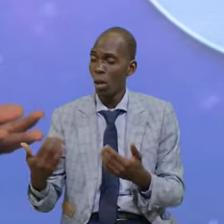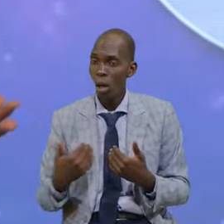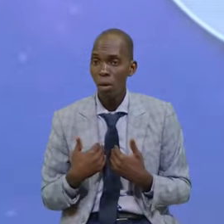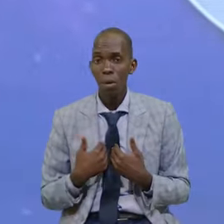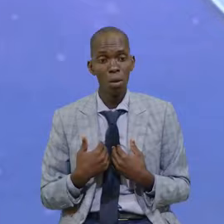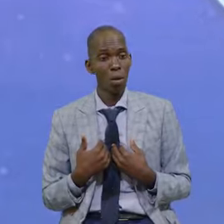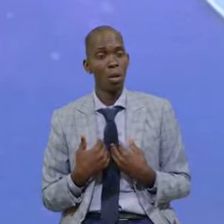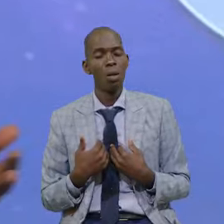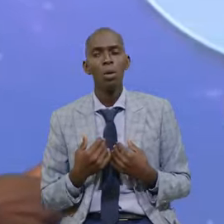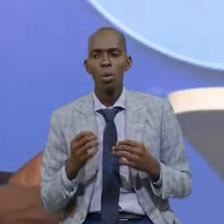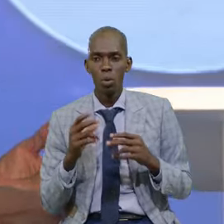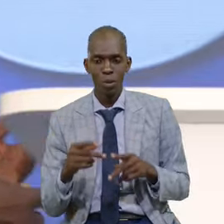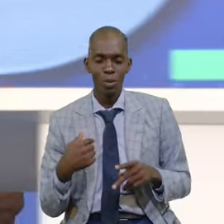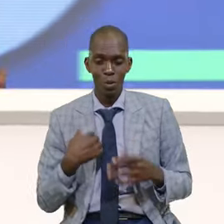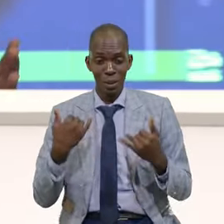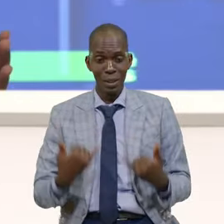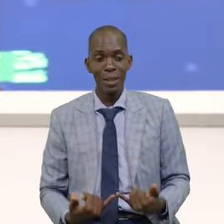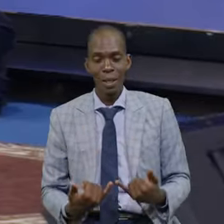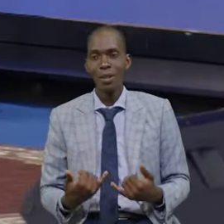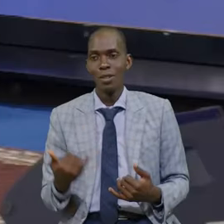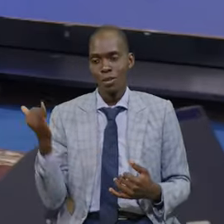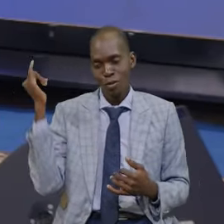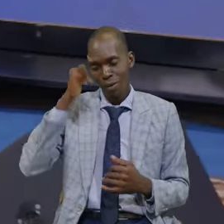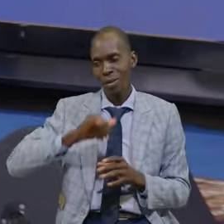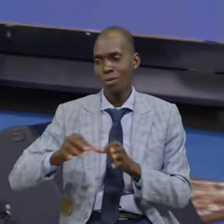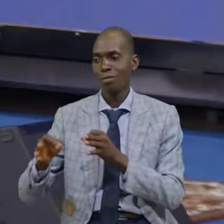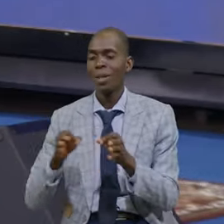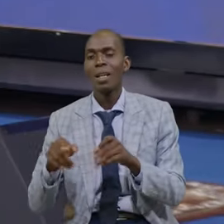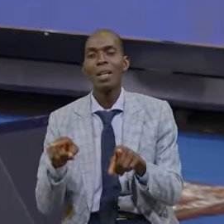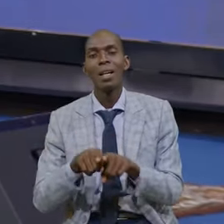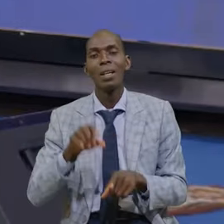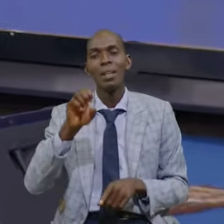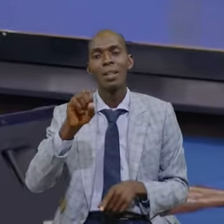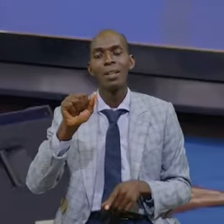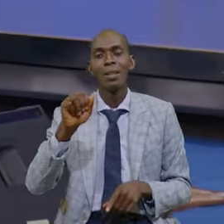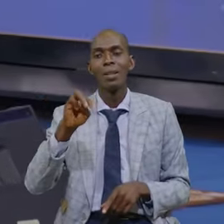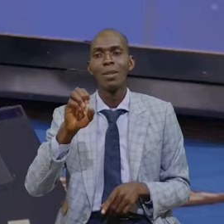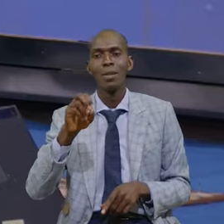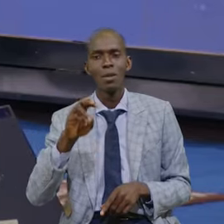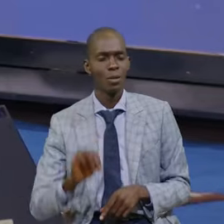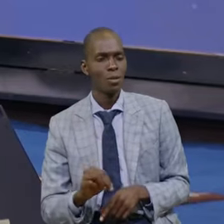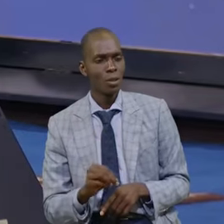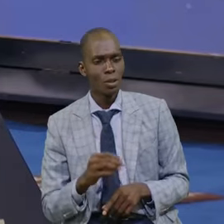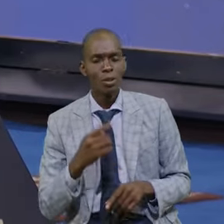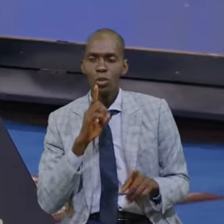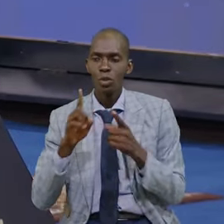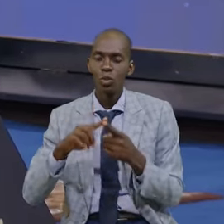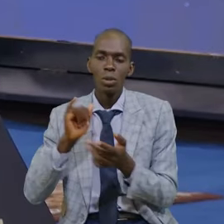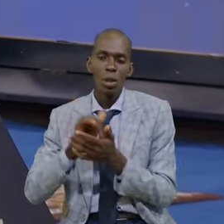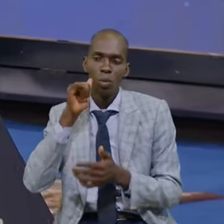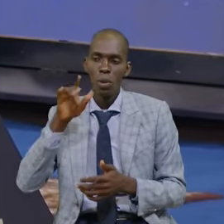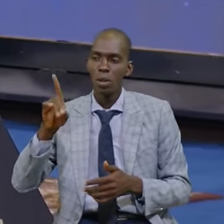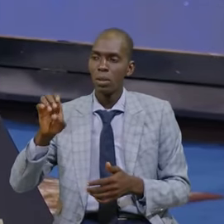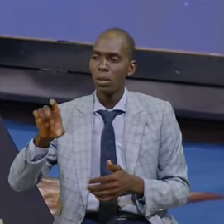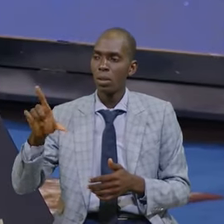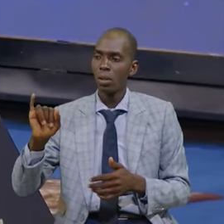we even begin to tell them, like Samson, Delilah, you know what? You recognize the